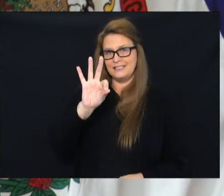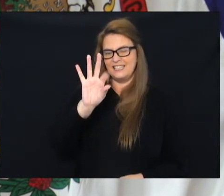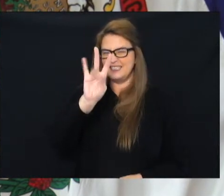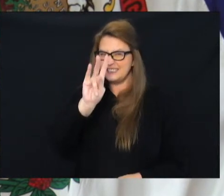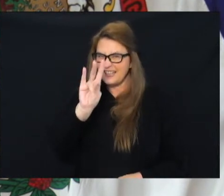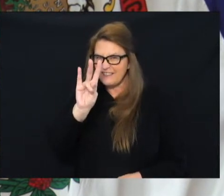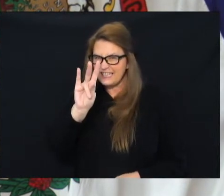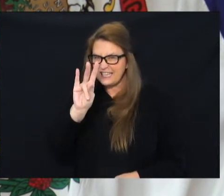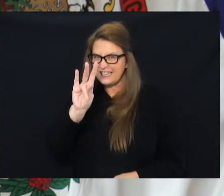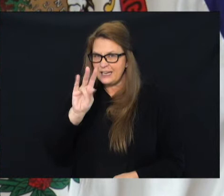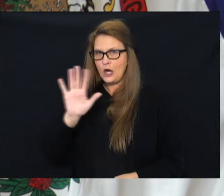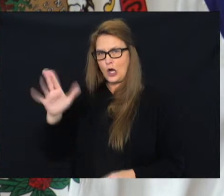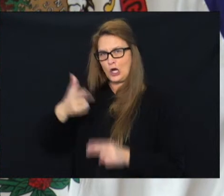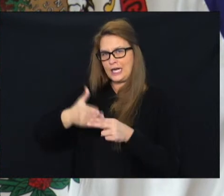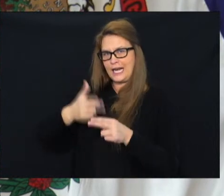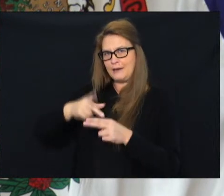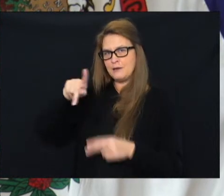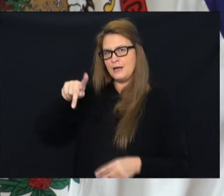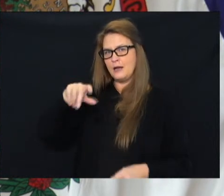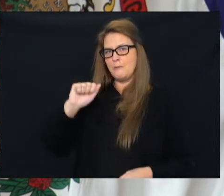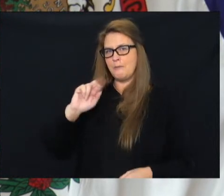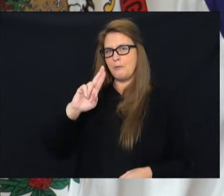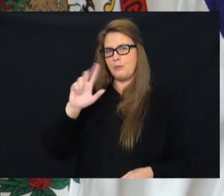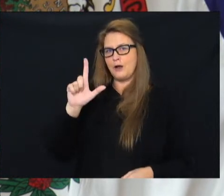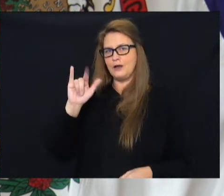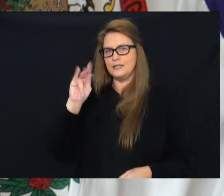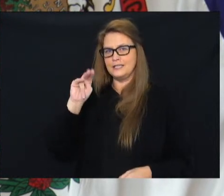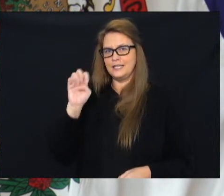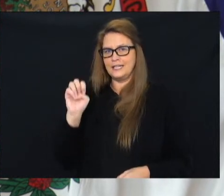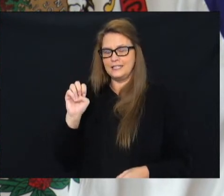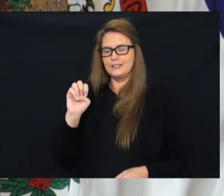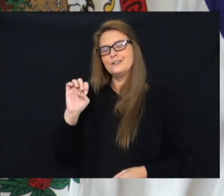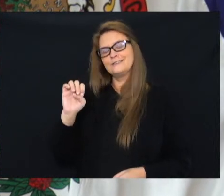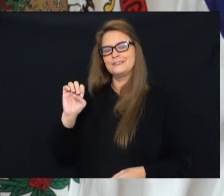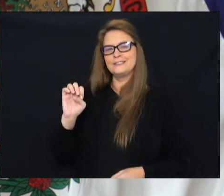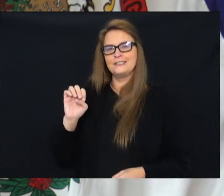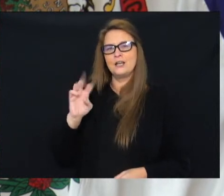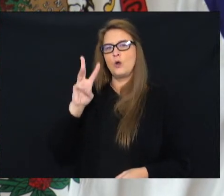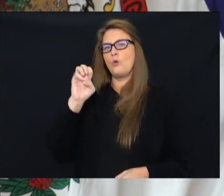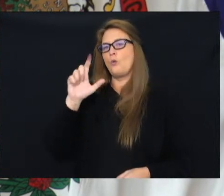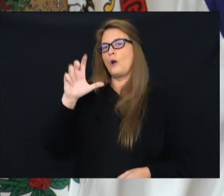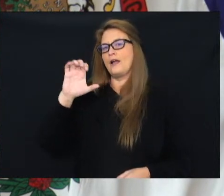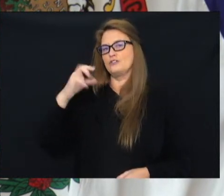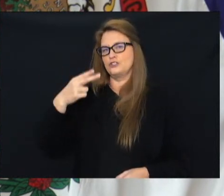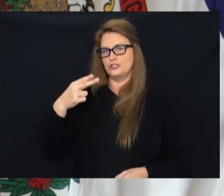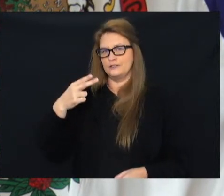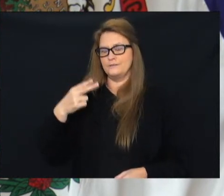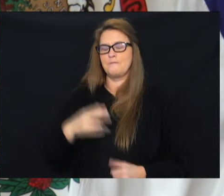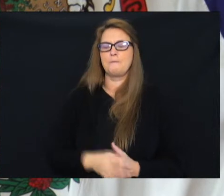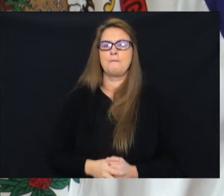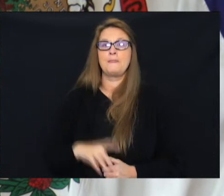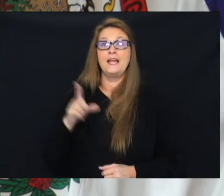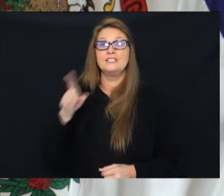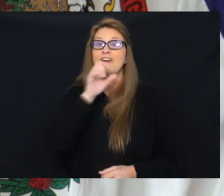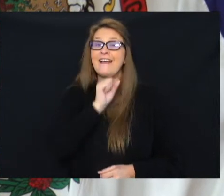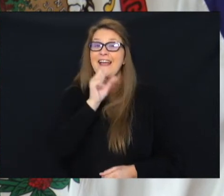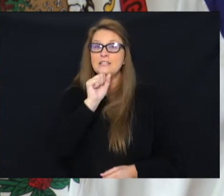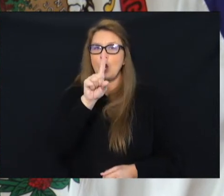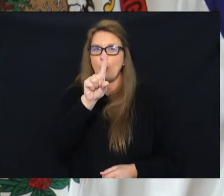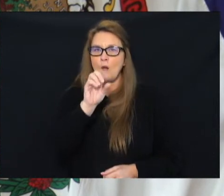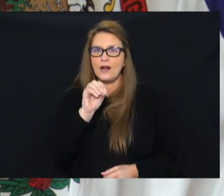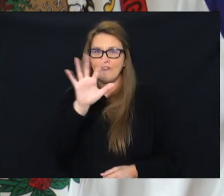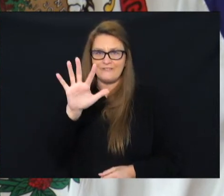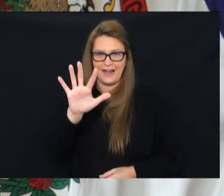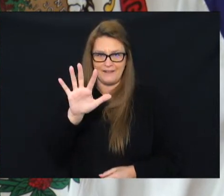1917. Her name is Pauline. She goes by Polly Welch, and she is 105